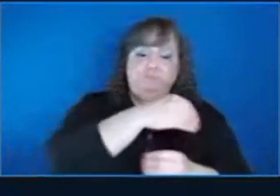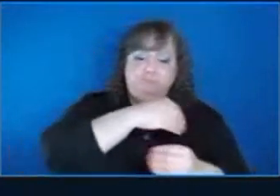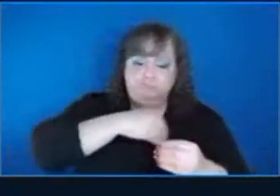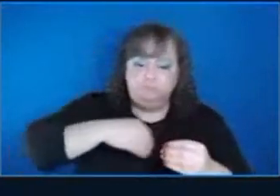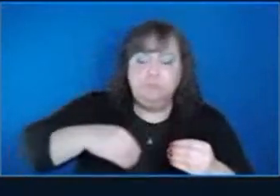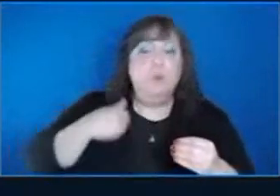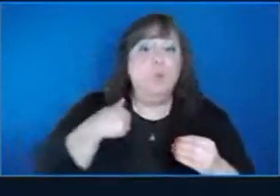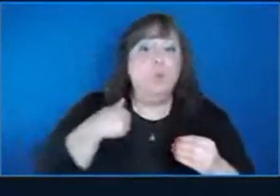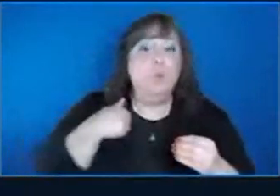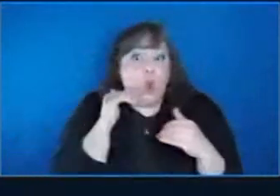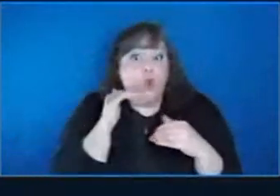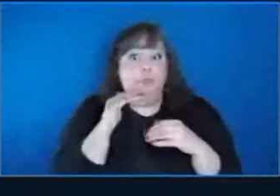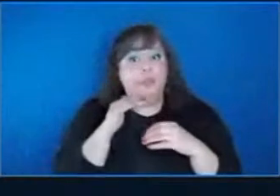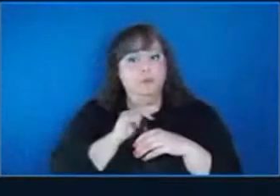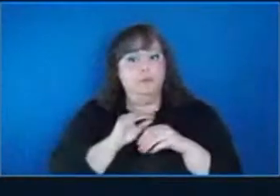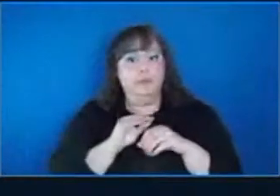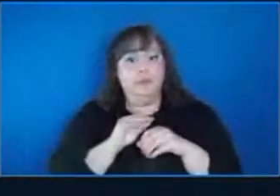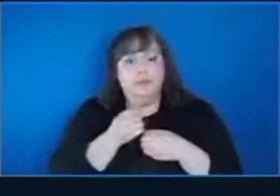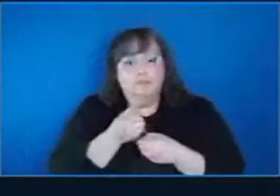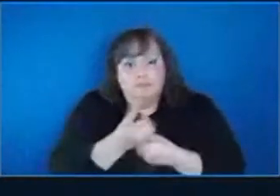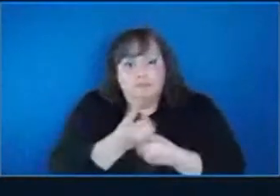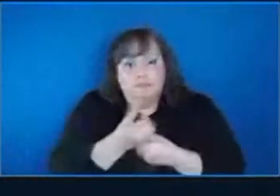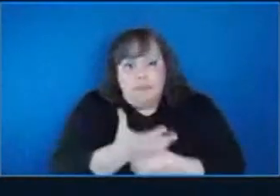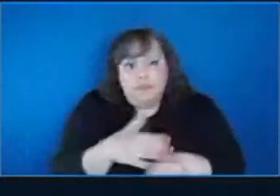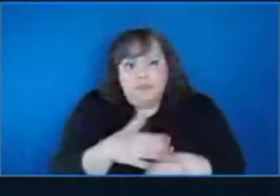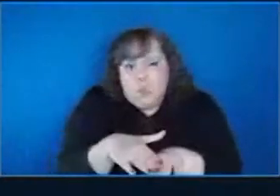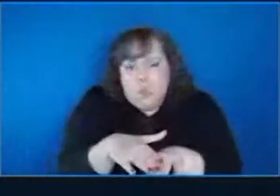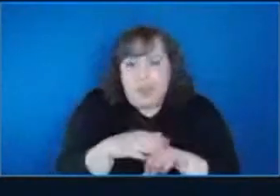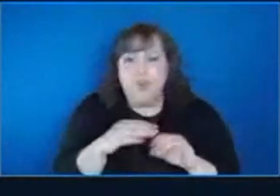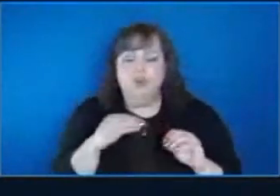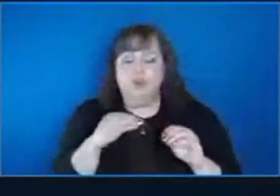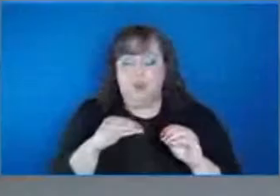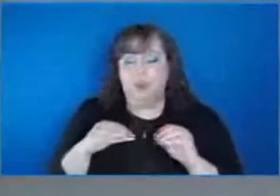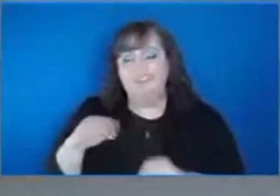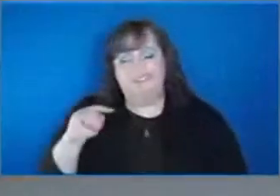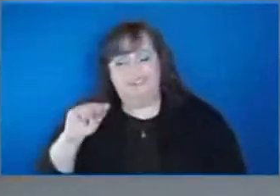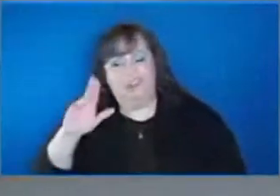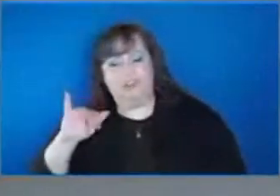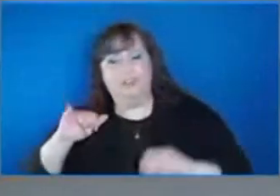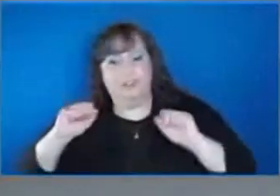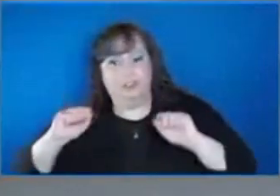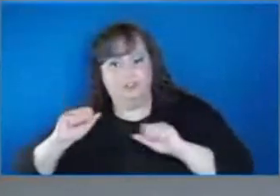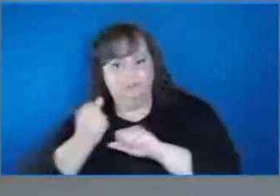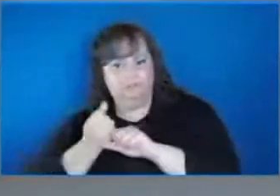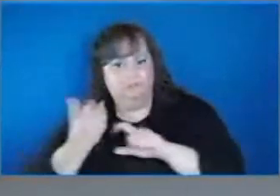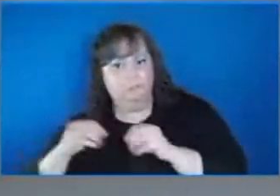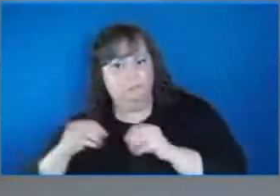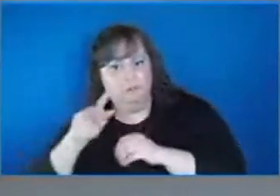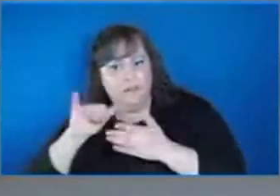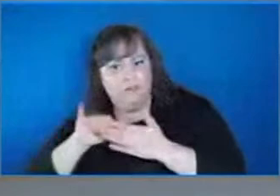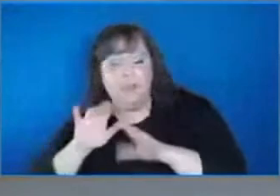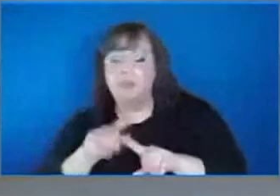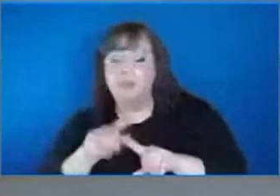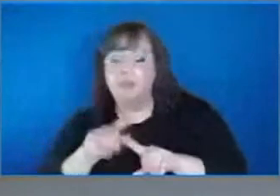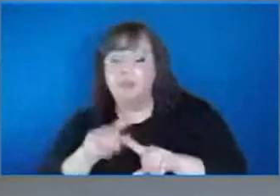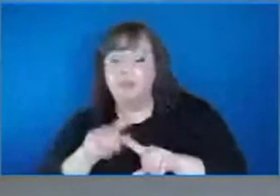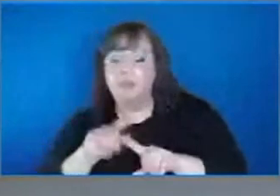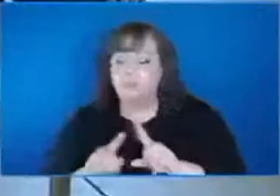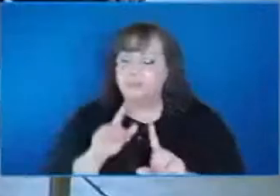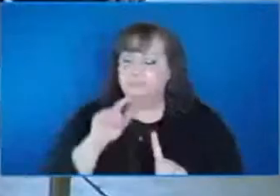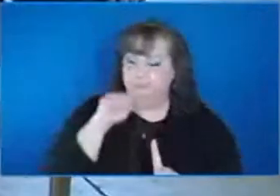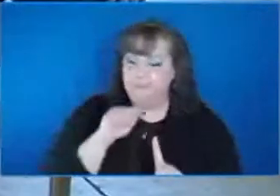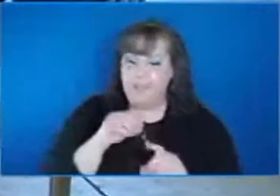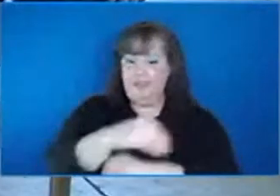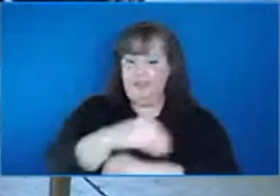talk about that a little more, how we slow it down and it goes around. But overall, this whole system, Didymos is like a half a mile across.